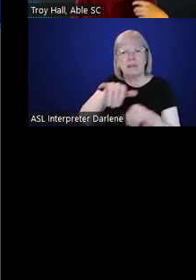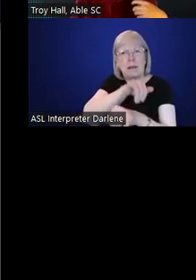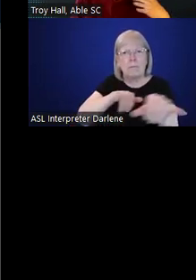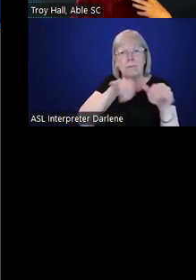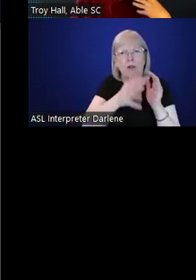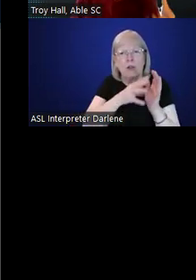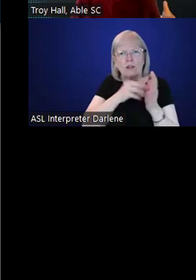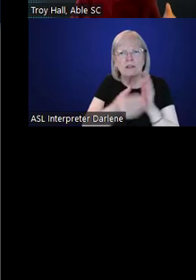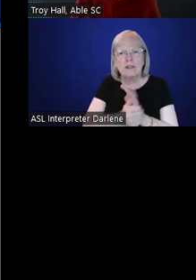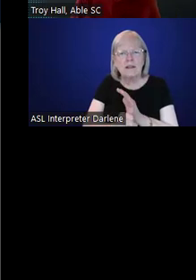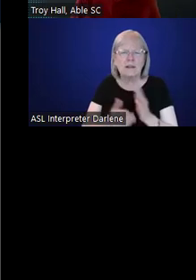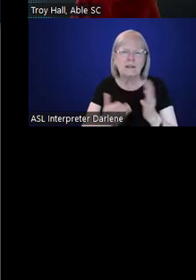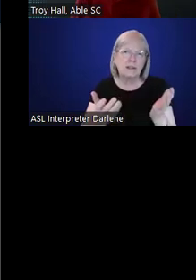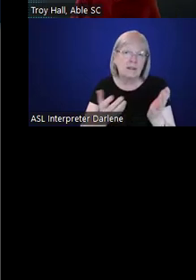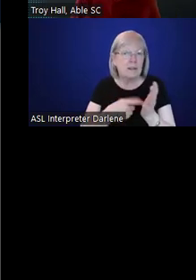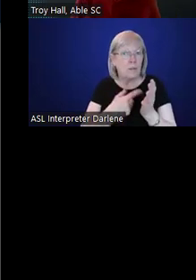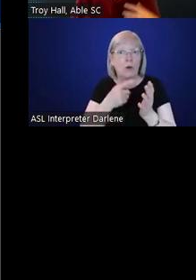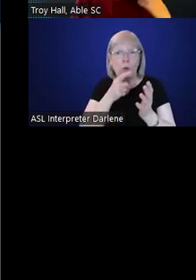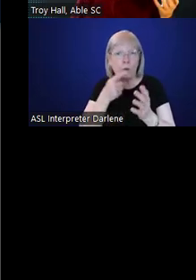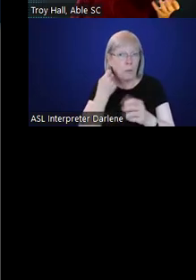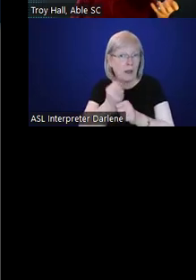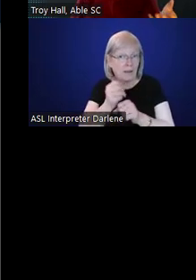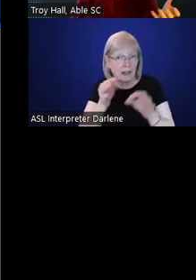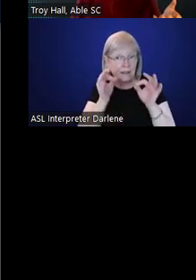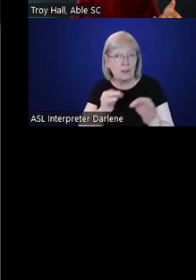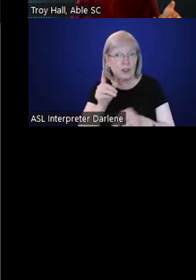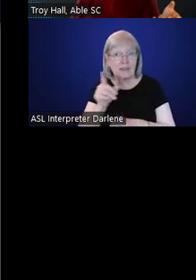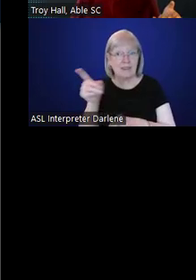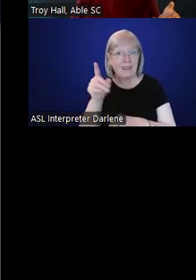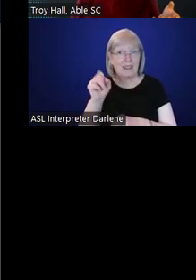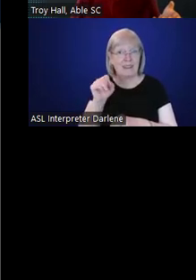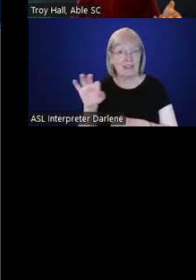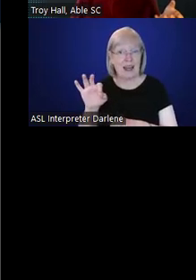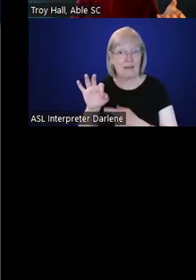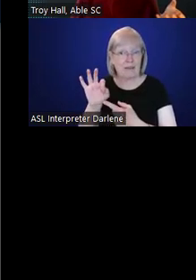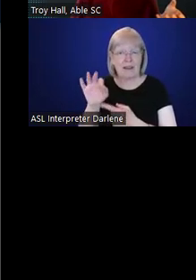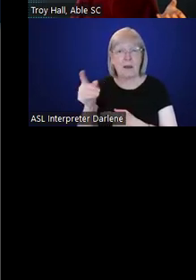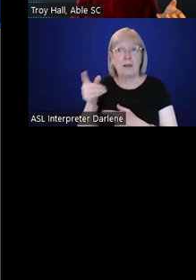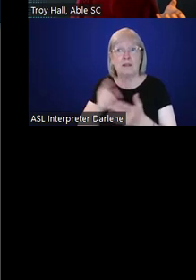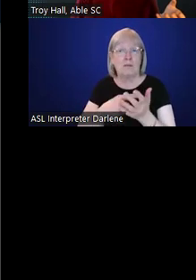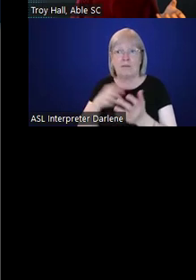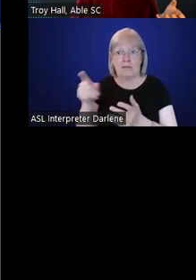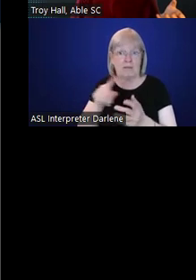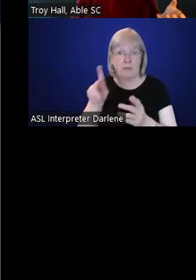might come from professional staff who work at CTEs who largely aren't always educators.